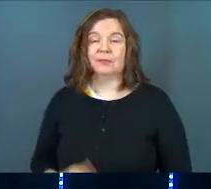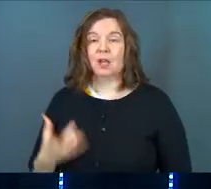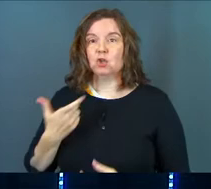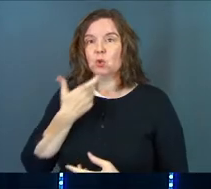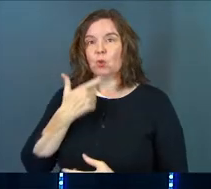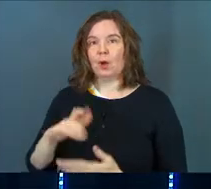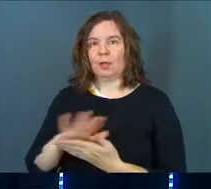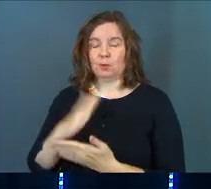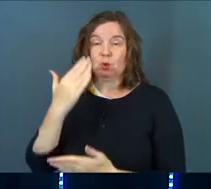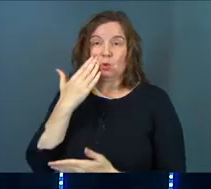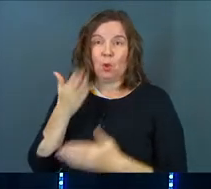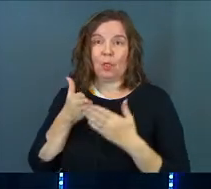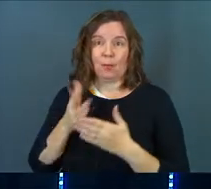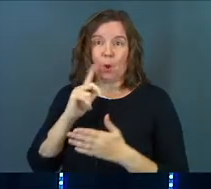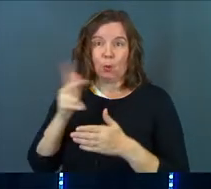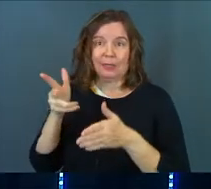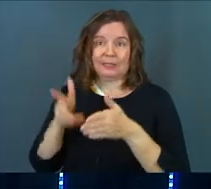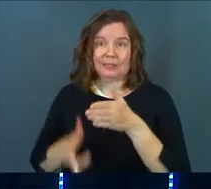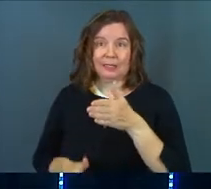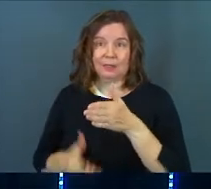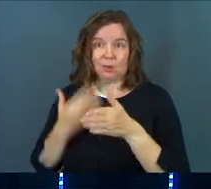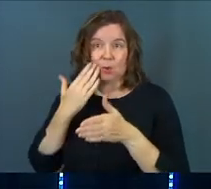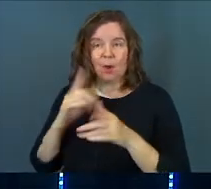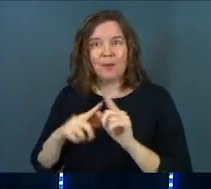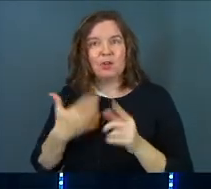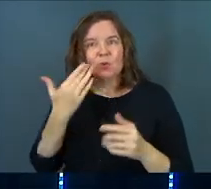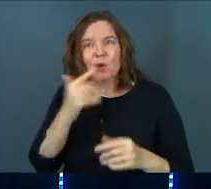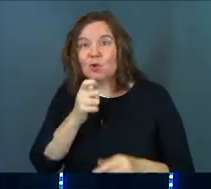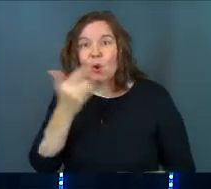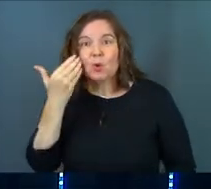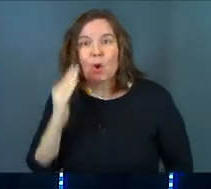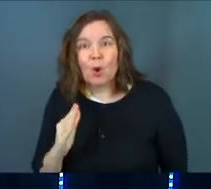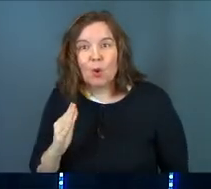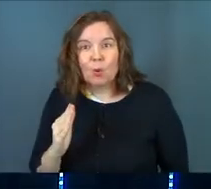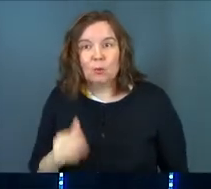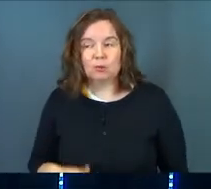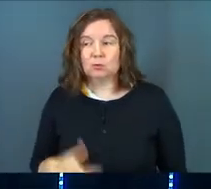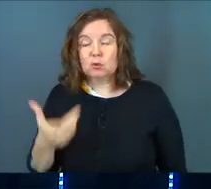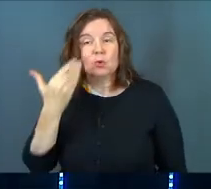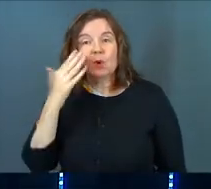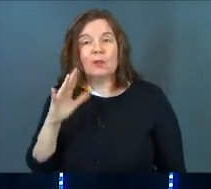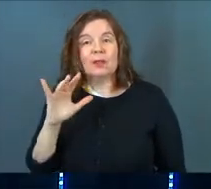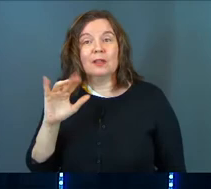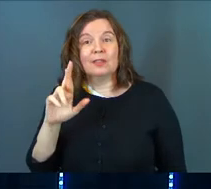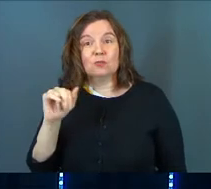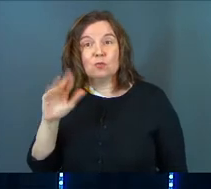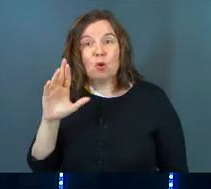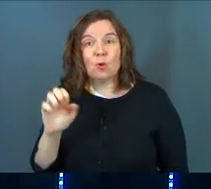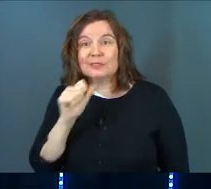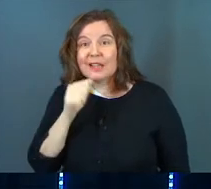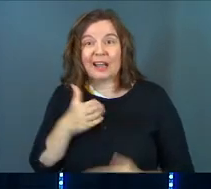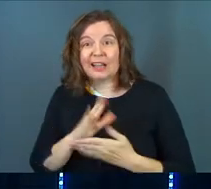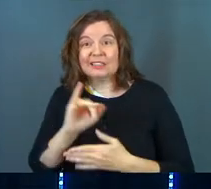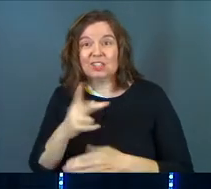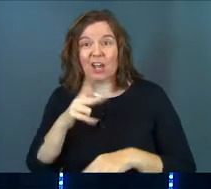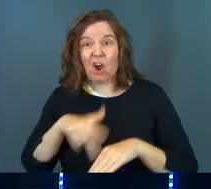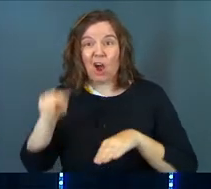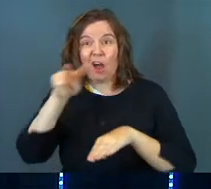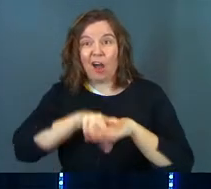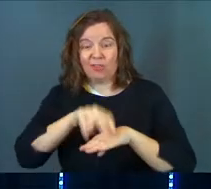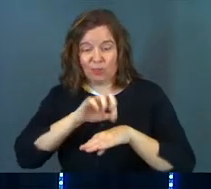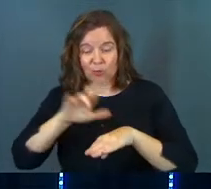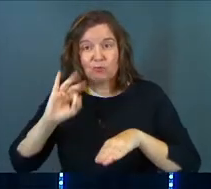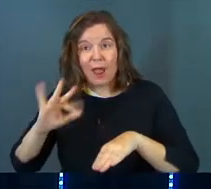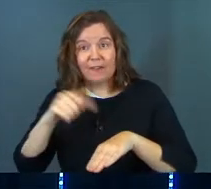And you go to watch the movie, you know the boat's going to sink. But you know what you don't know? You don't know that Rose isn't going to let Jack on the